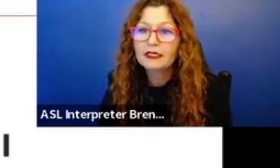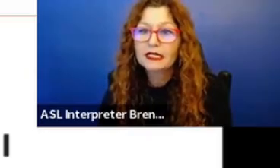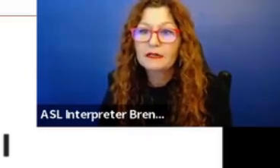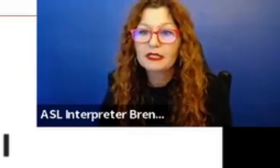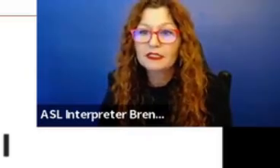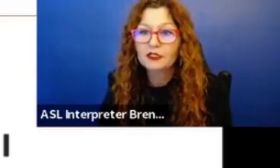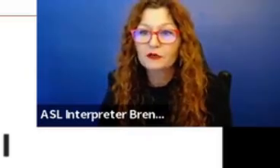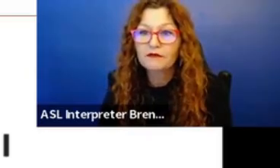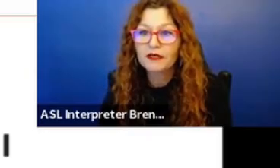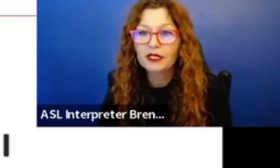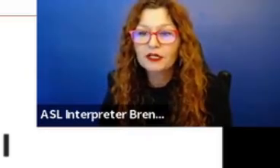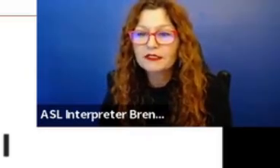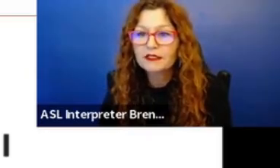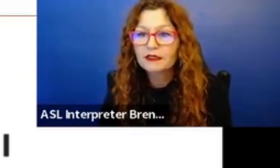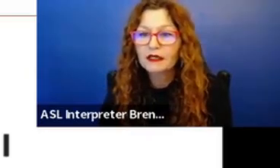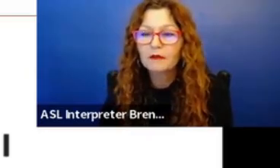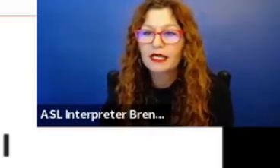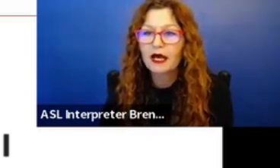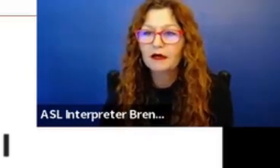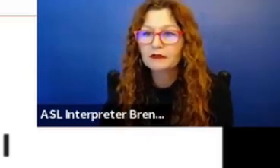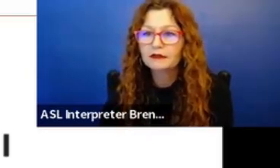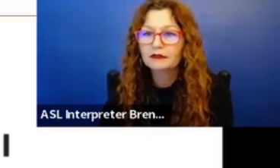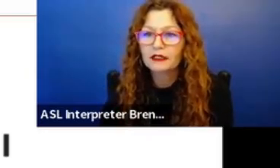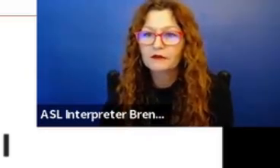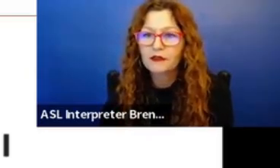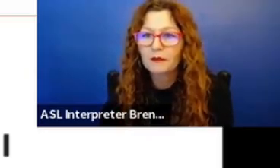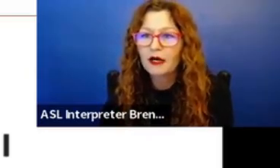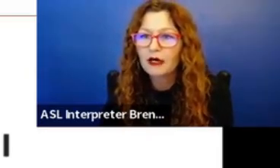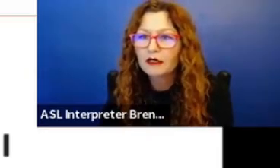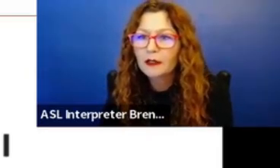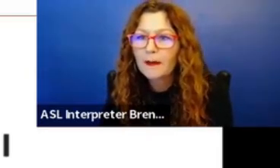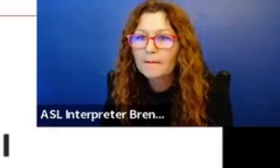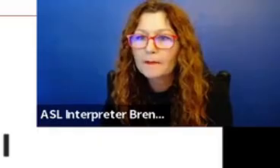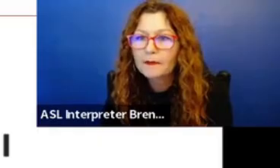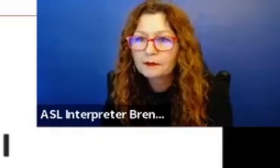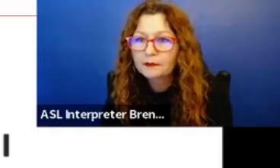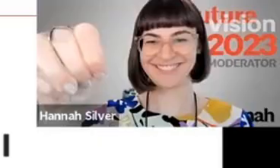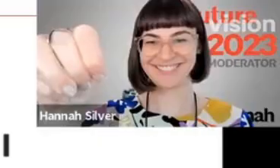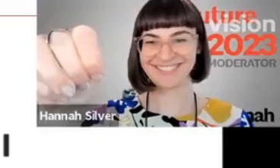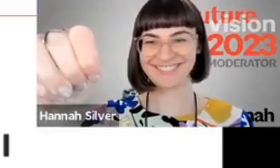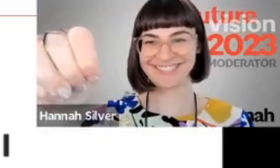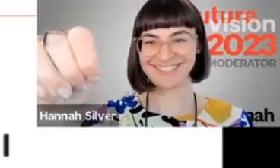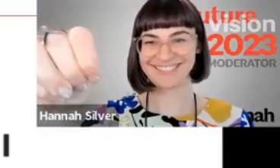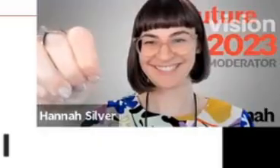M is going to be these three fingers, come down, give your thumb a hug.